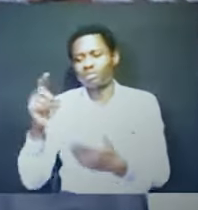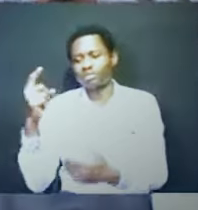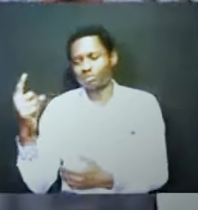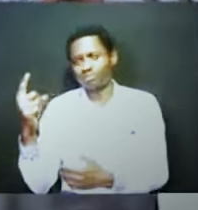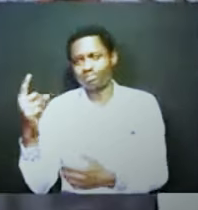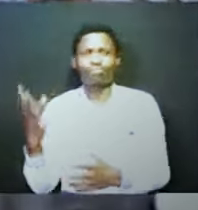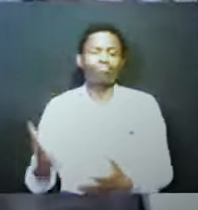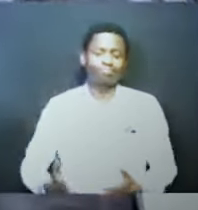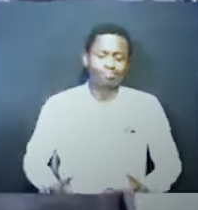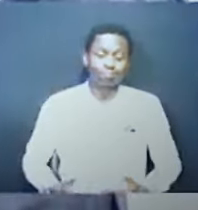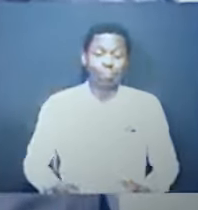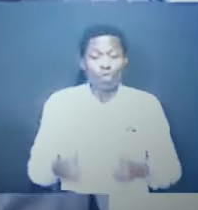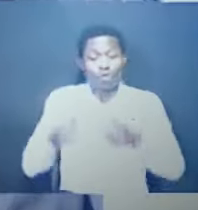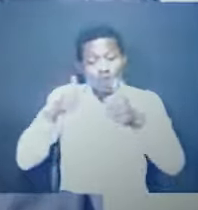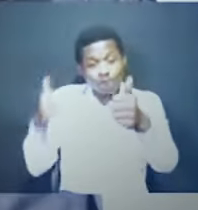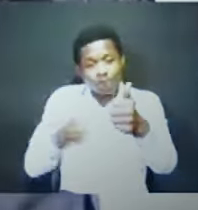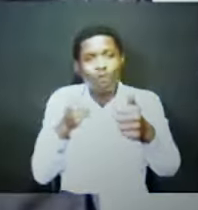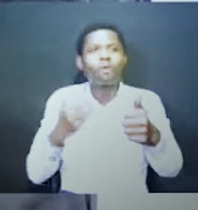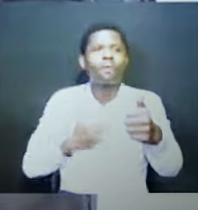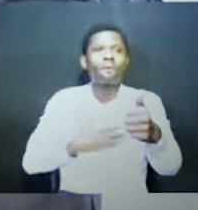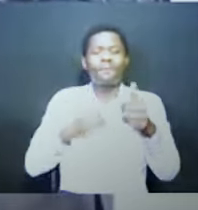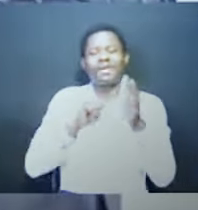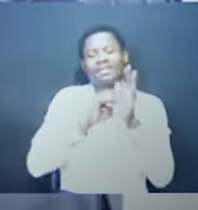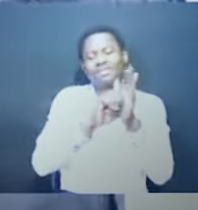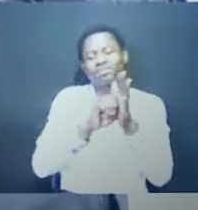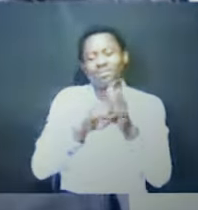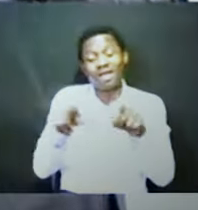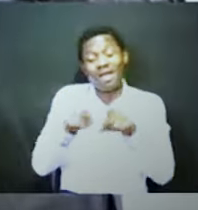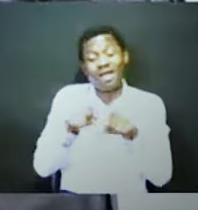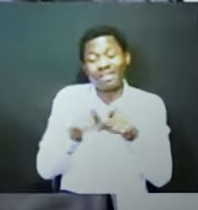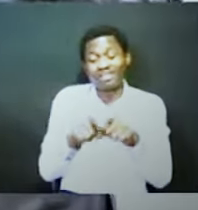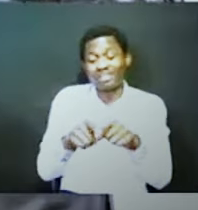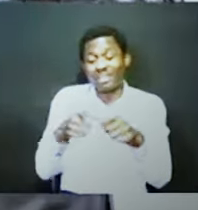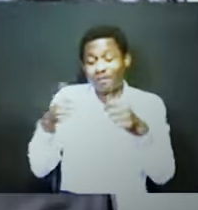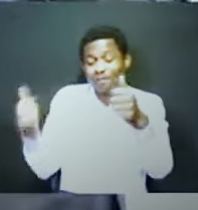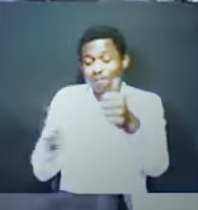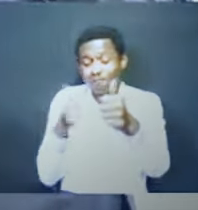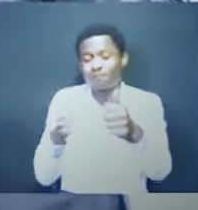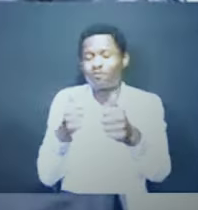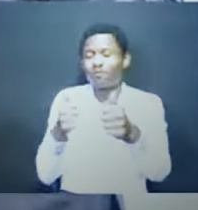Follow my example as I follow the example of